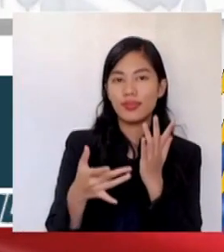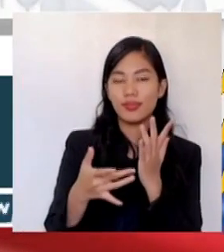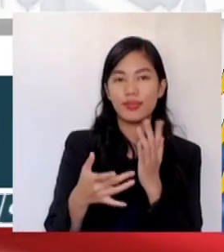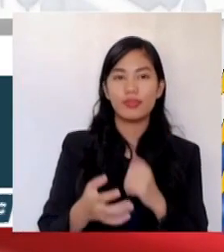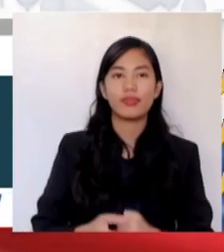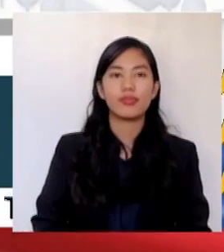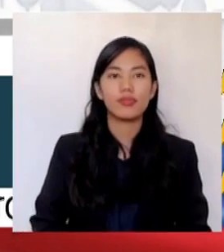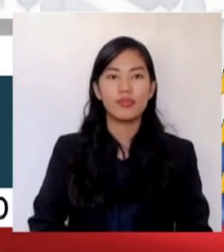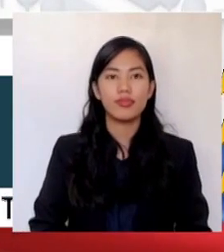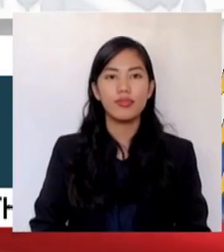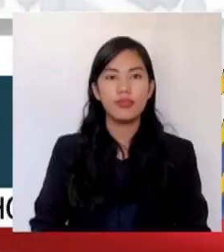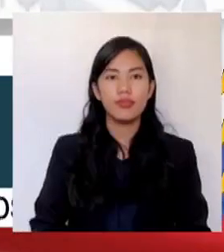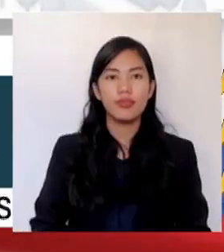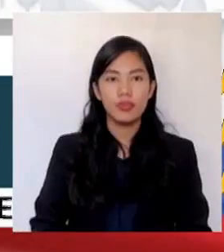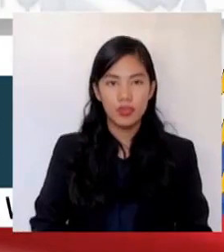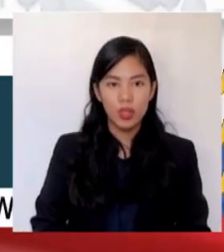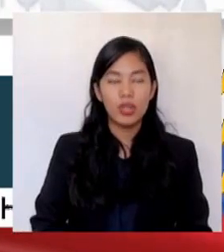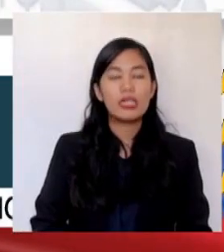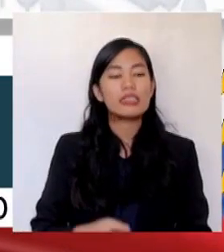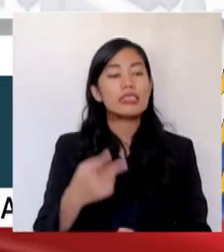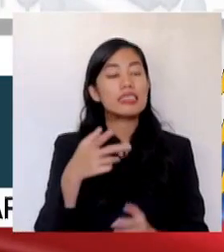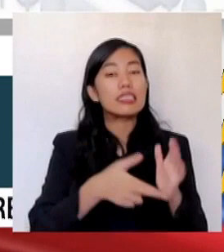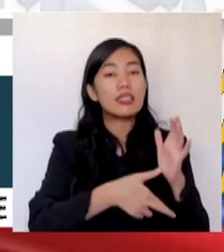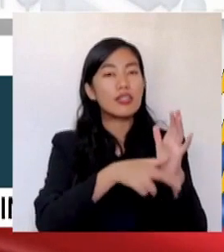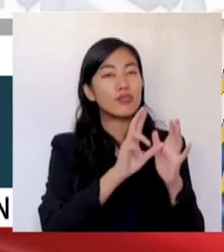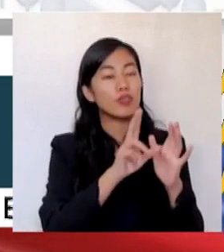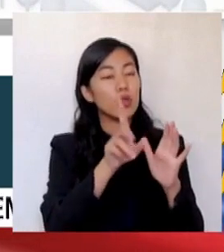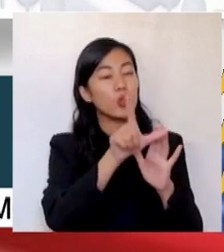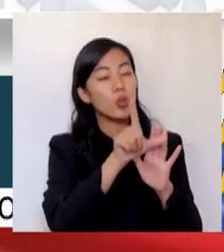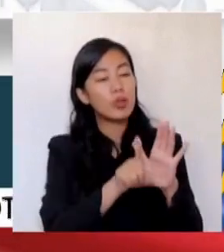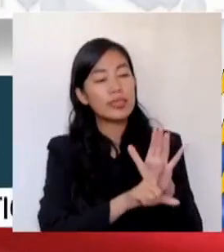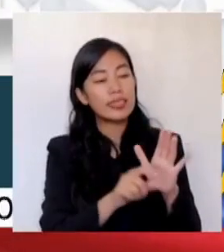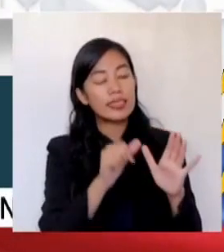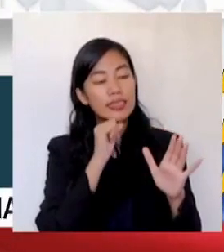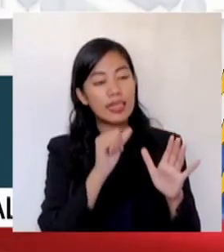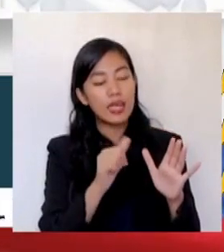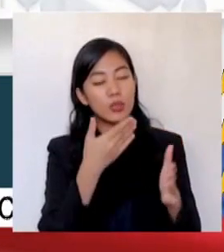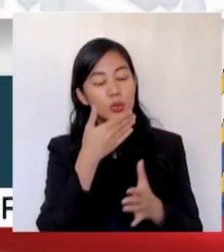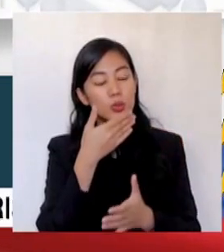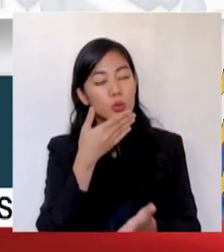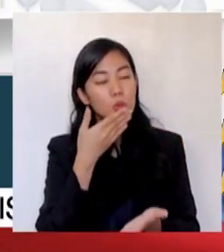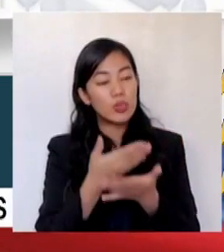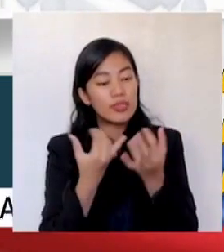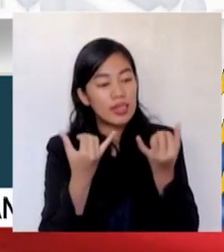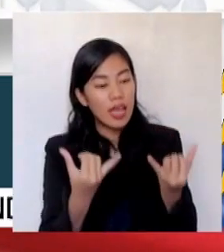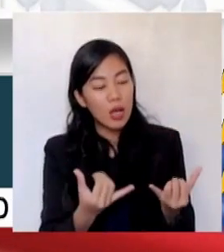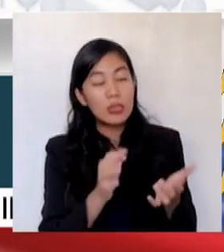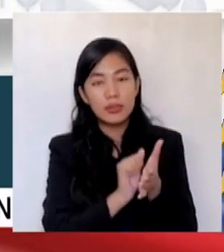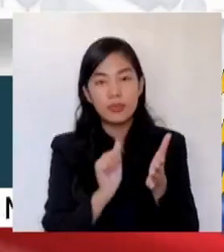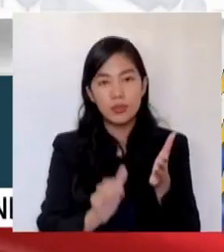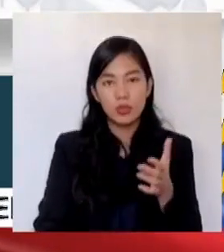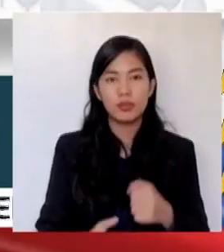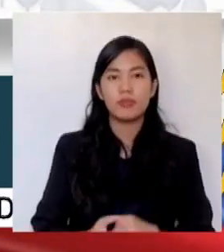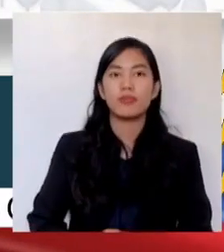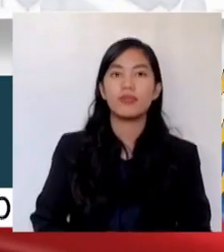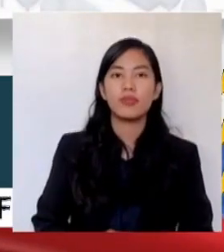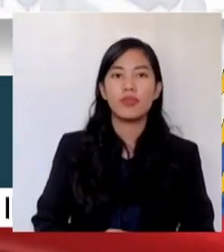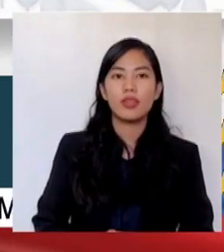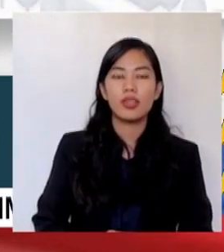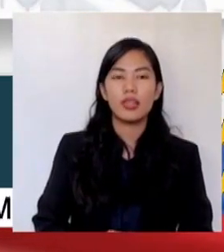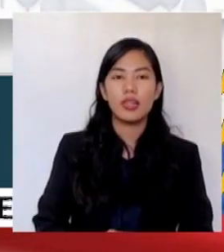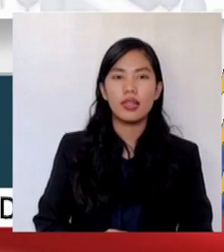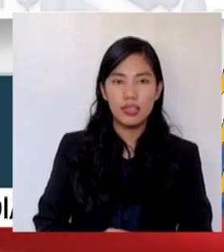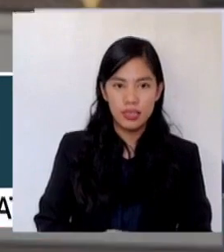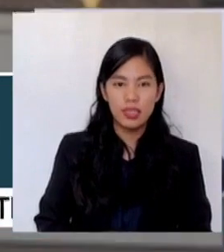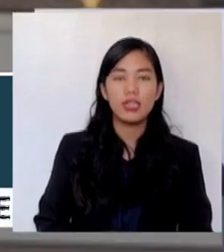existing outmoded laws and regulation. Lesser human discretion, lesser corruption, naturally